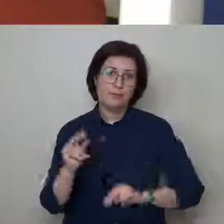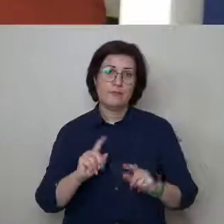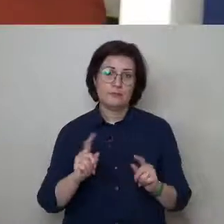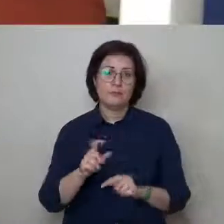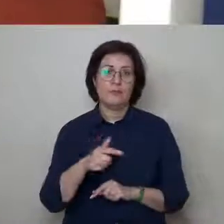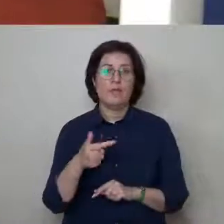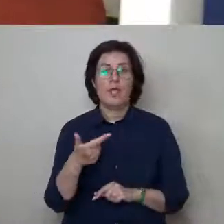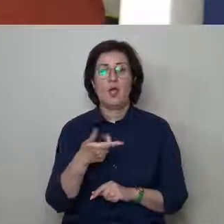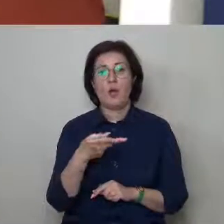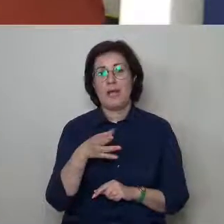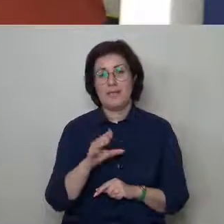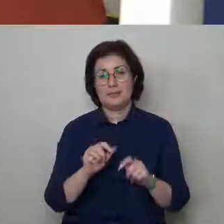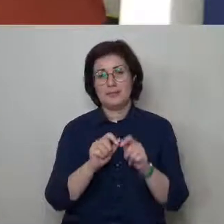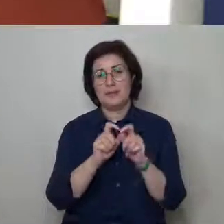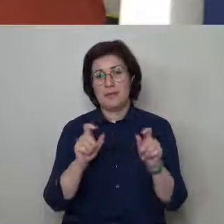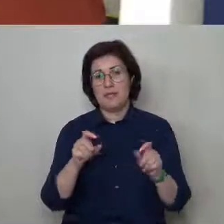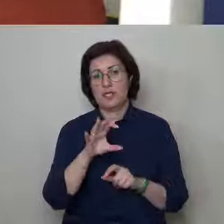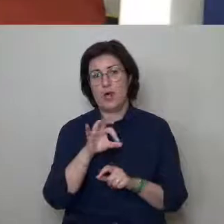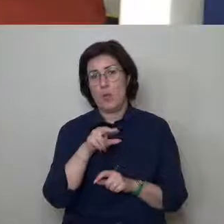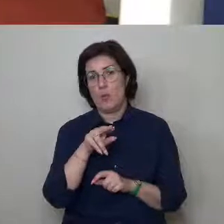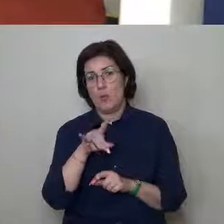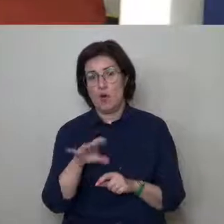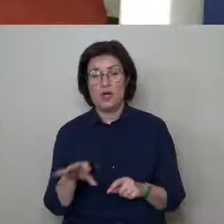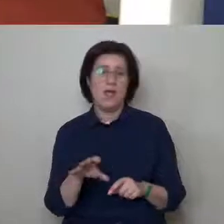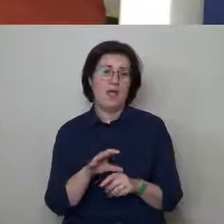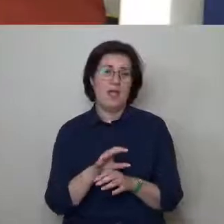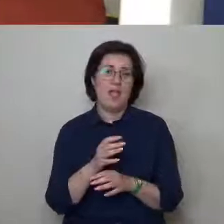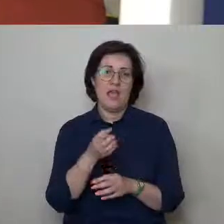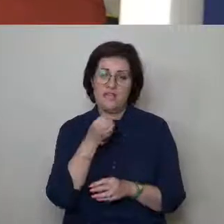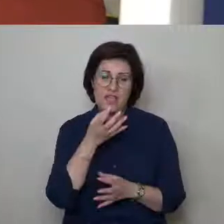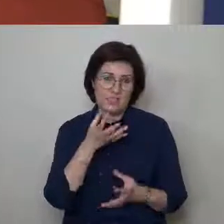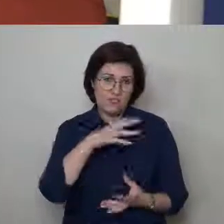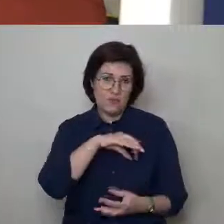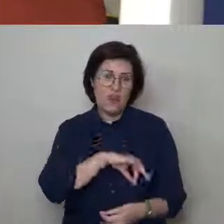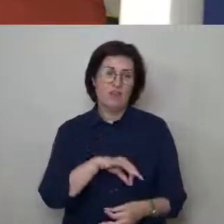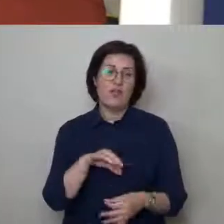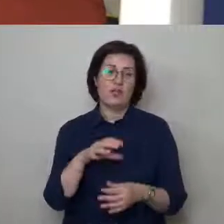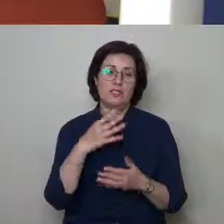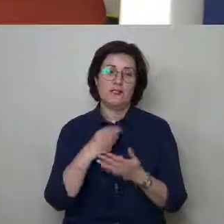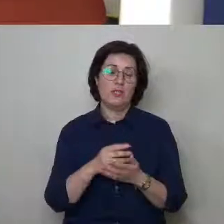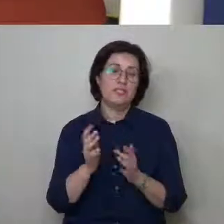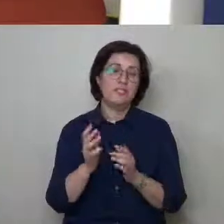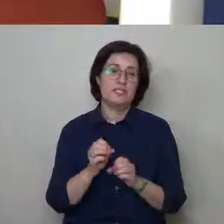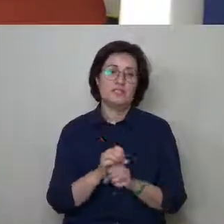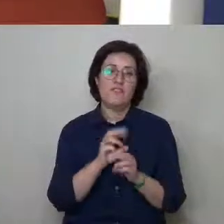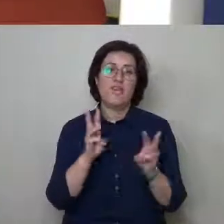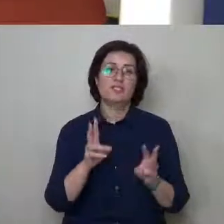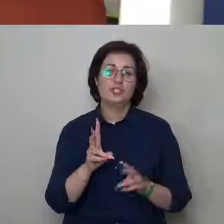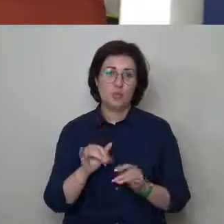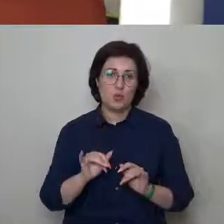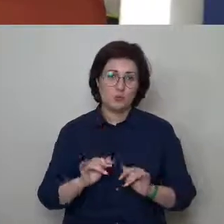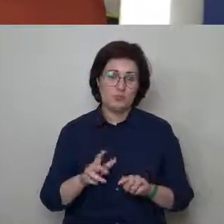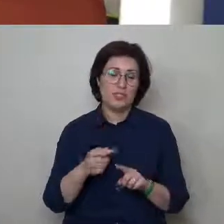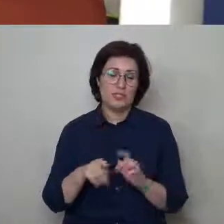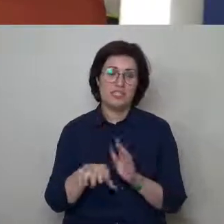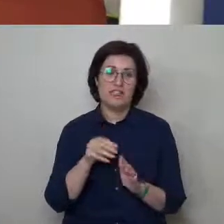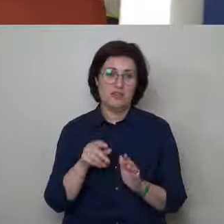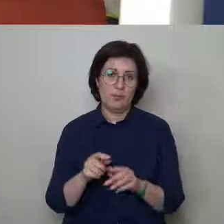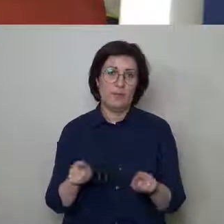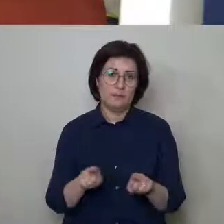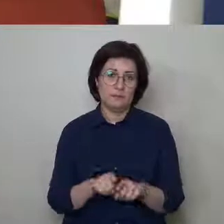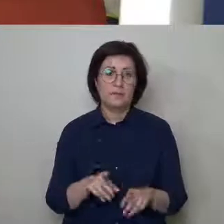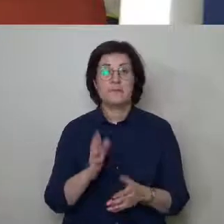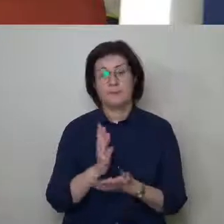let's hope that Opora will effectively use its sacred mission during this